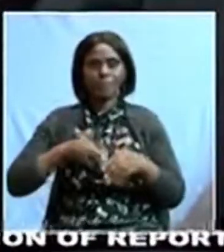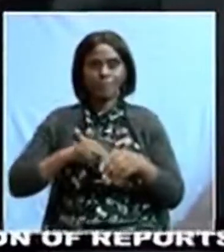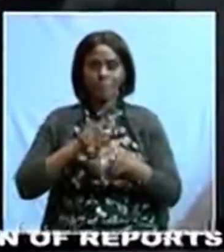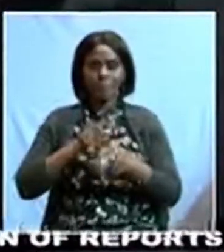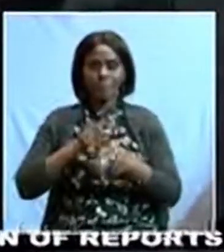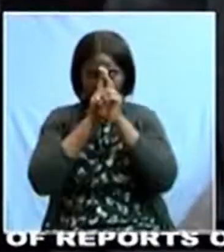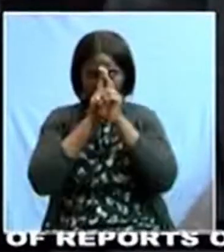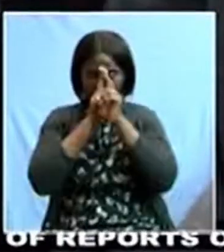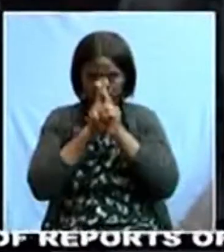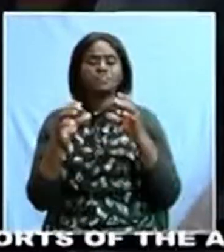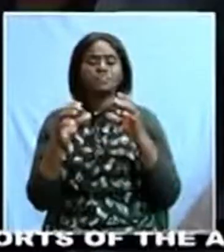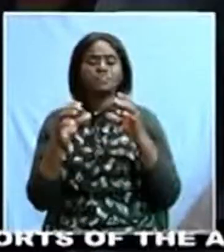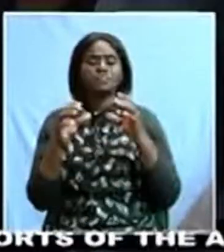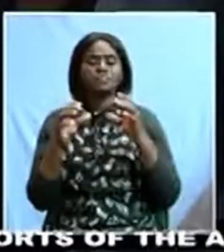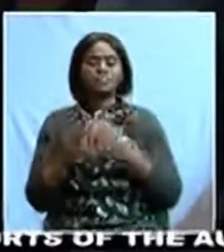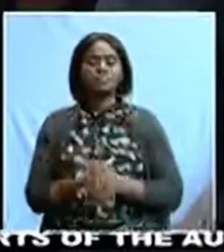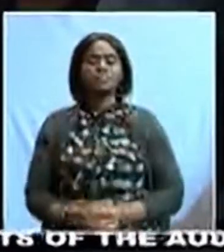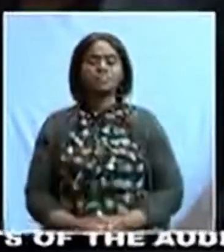Honorable Committee.